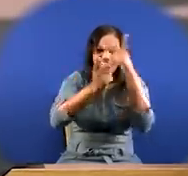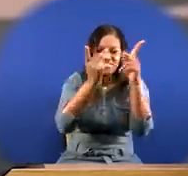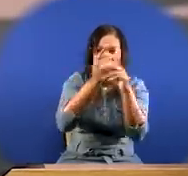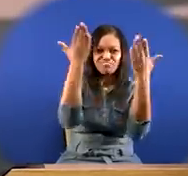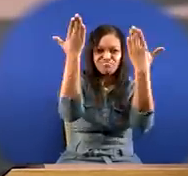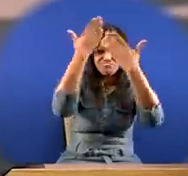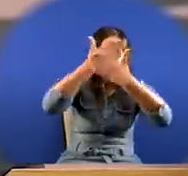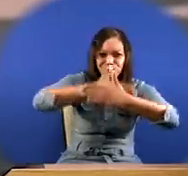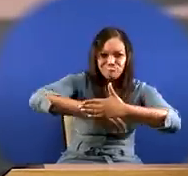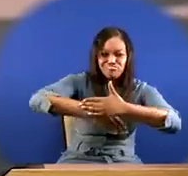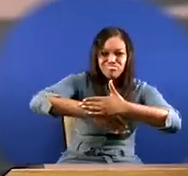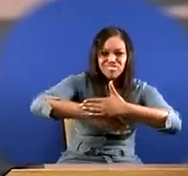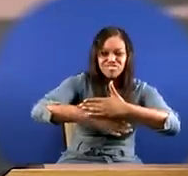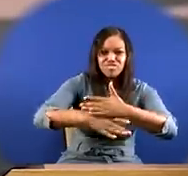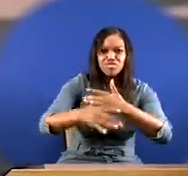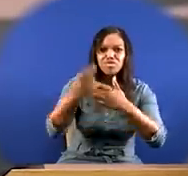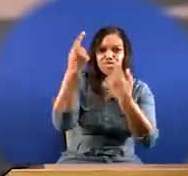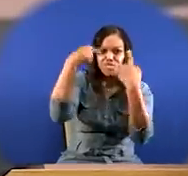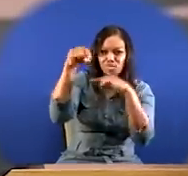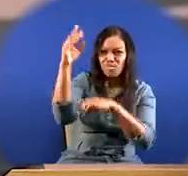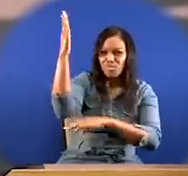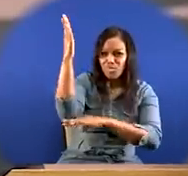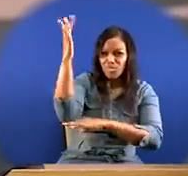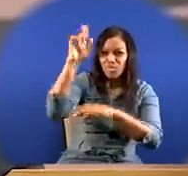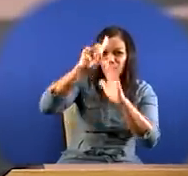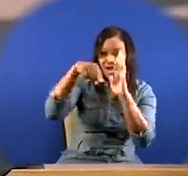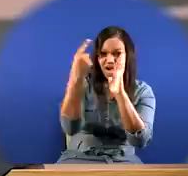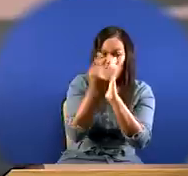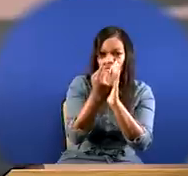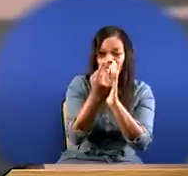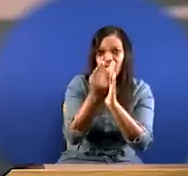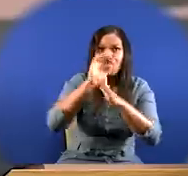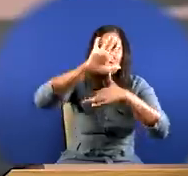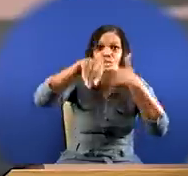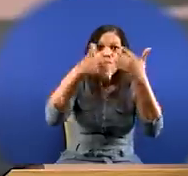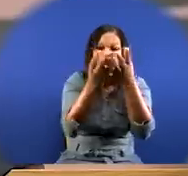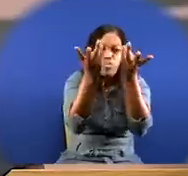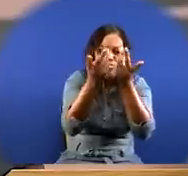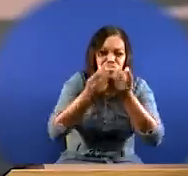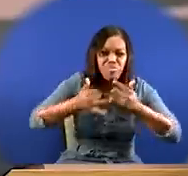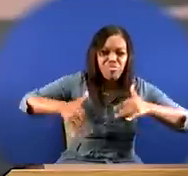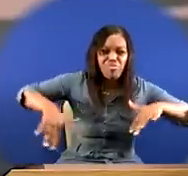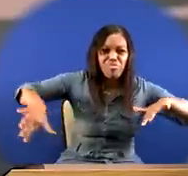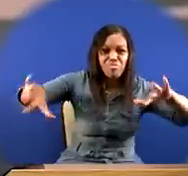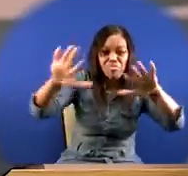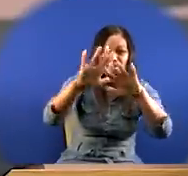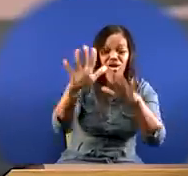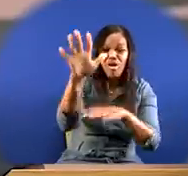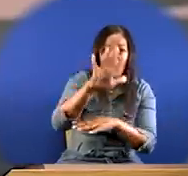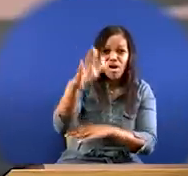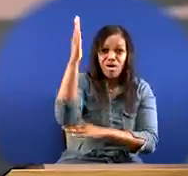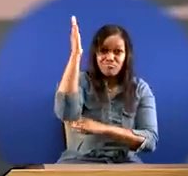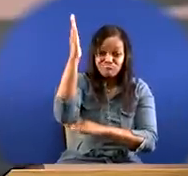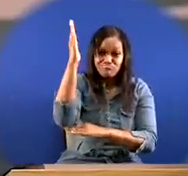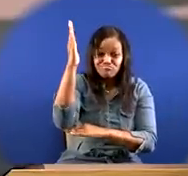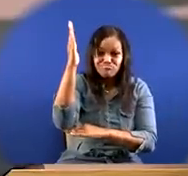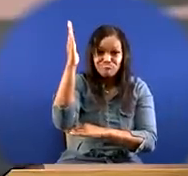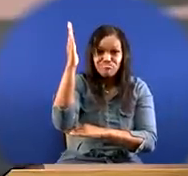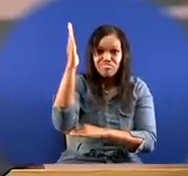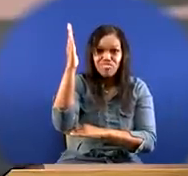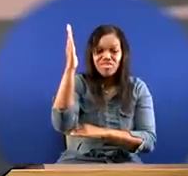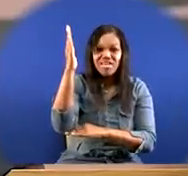suddenly descended to wrap the whole land in a midday midnight